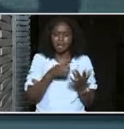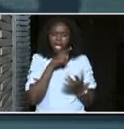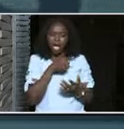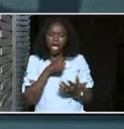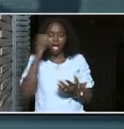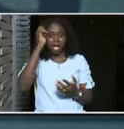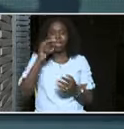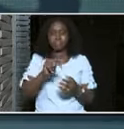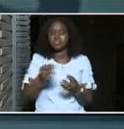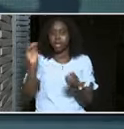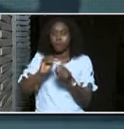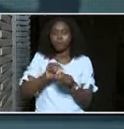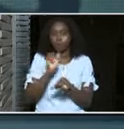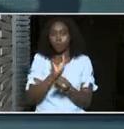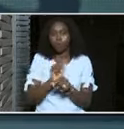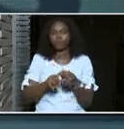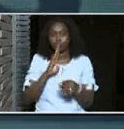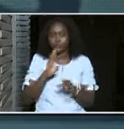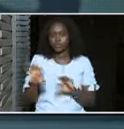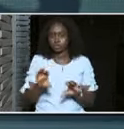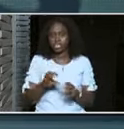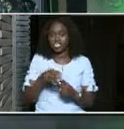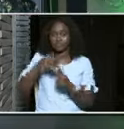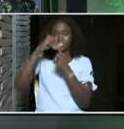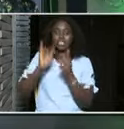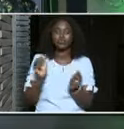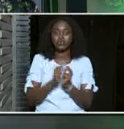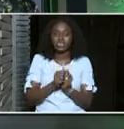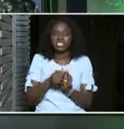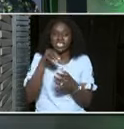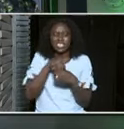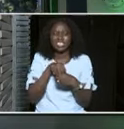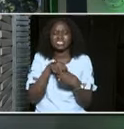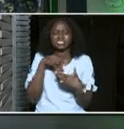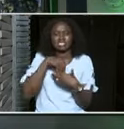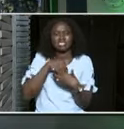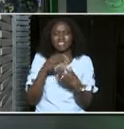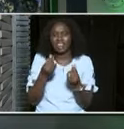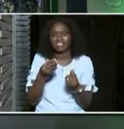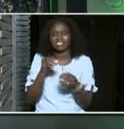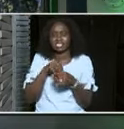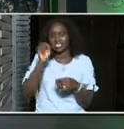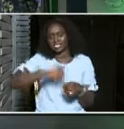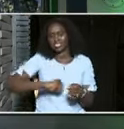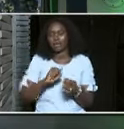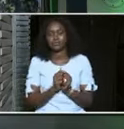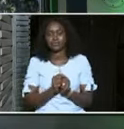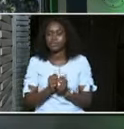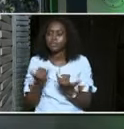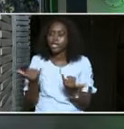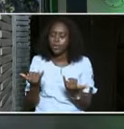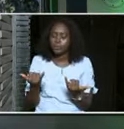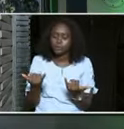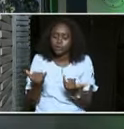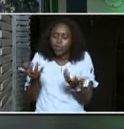time. There's been a lot more work to be done, especially with the hinterland. So what are the questions the Nigerians should be